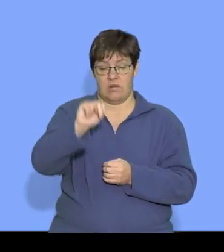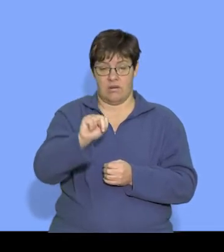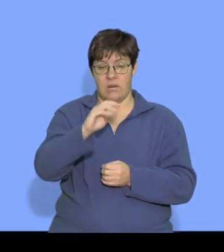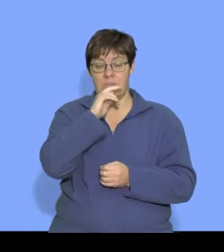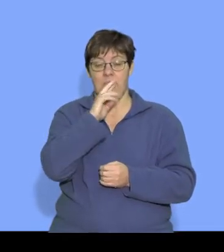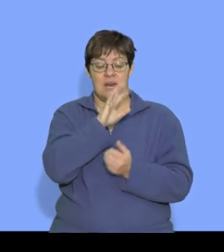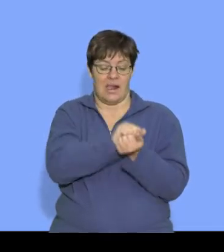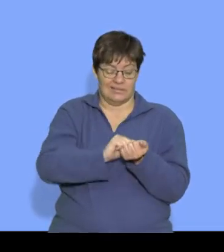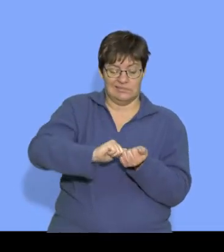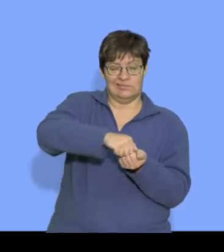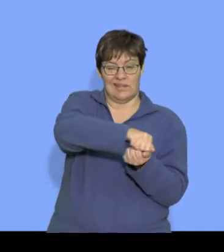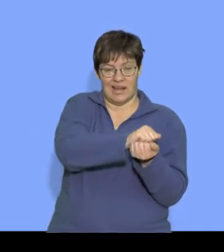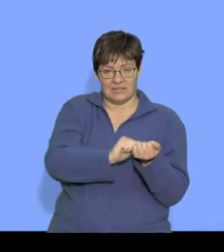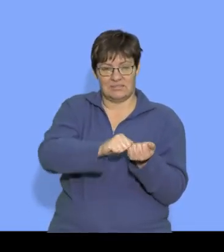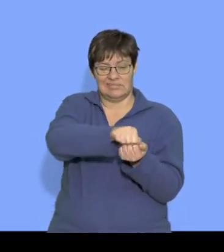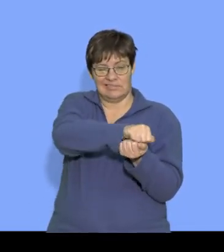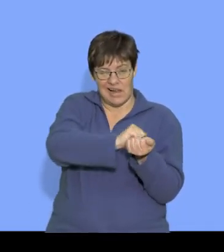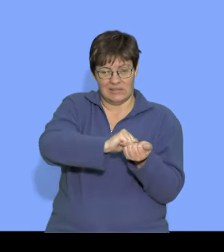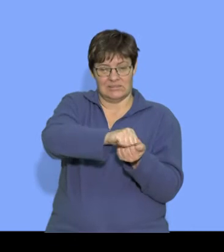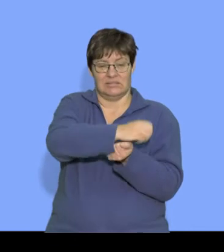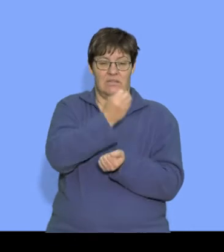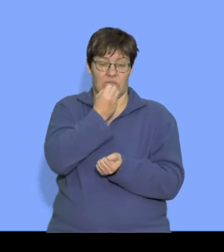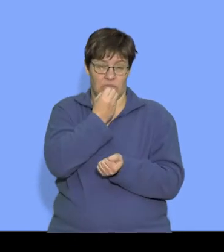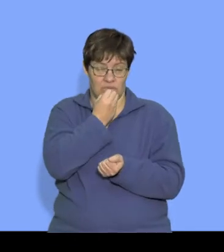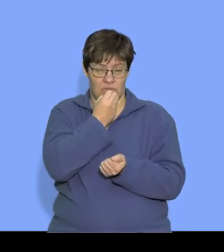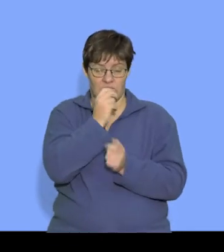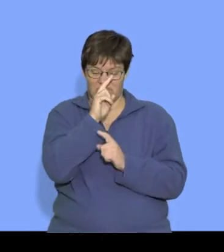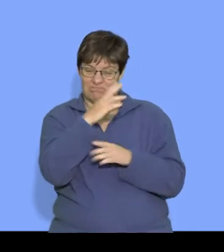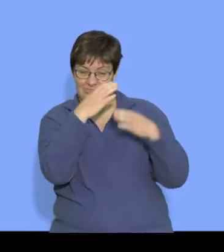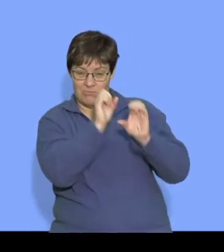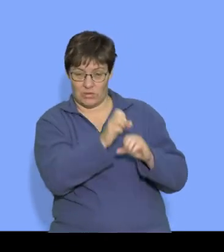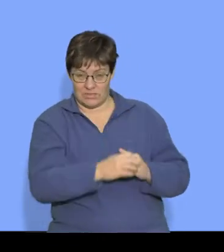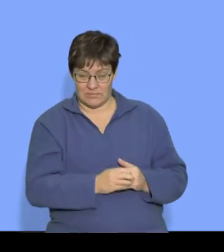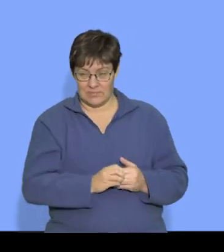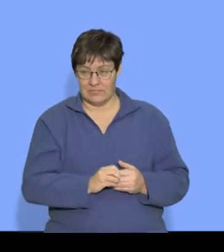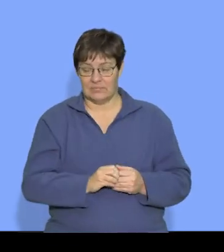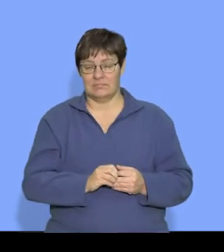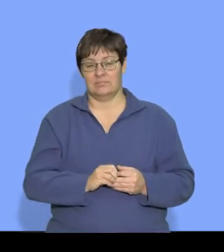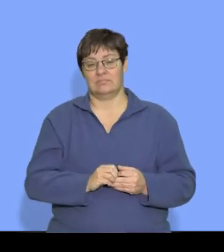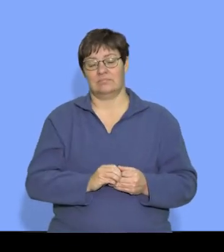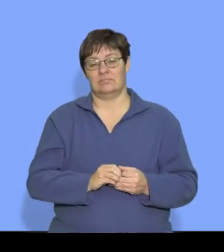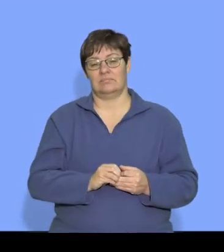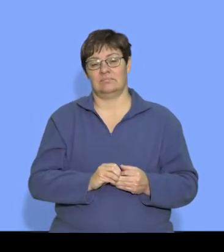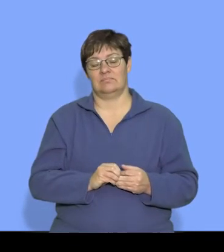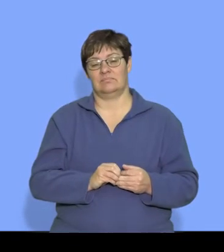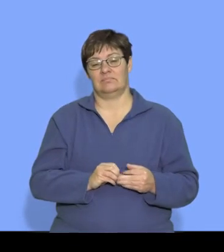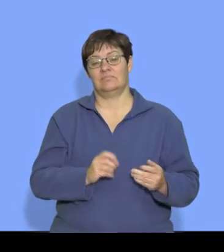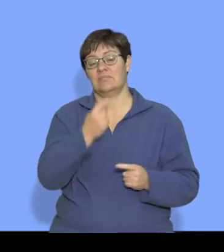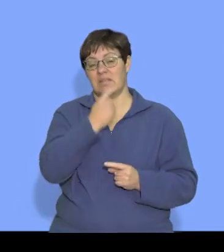And mastication again points to the ability to chew food, and that's essentially what we're going to look at in a